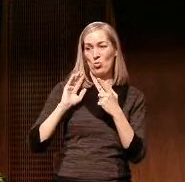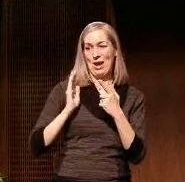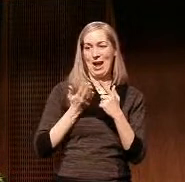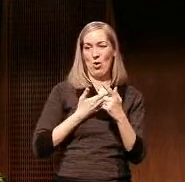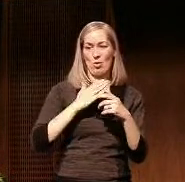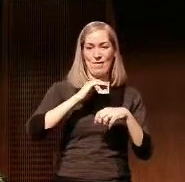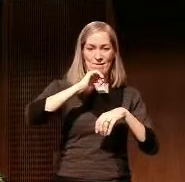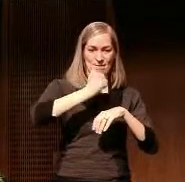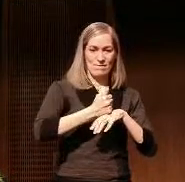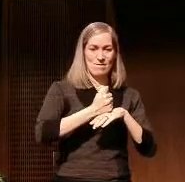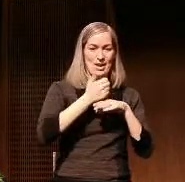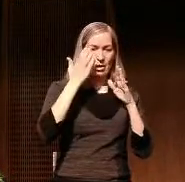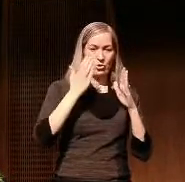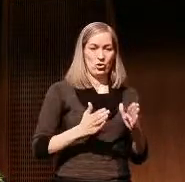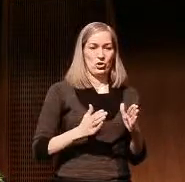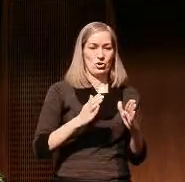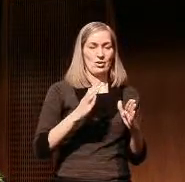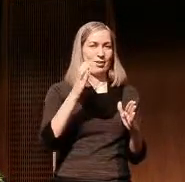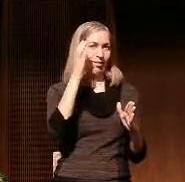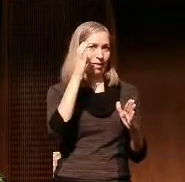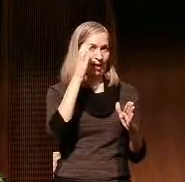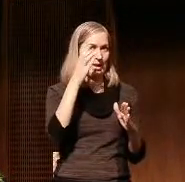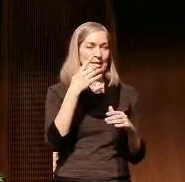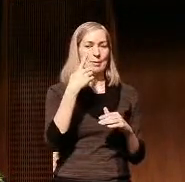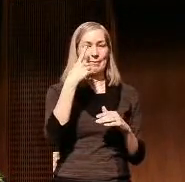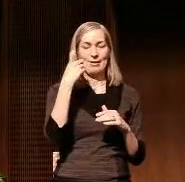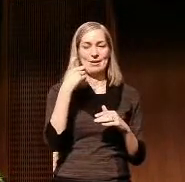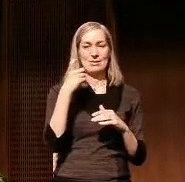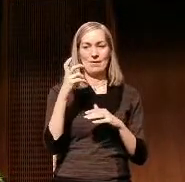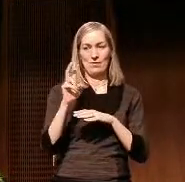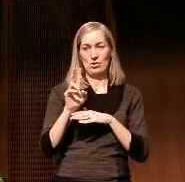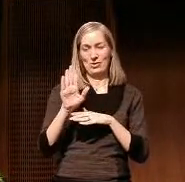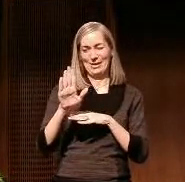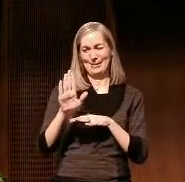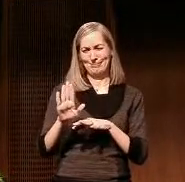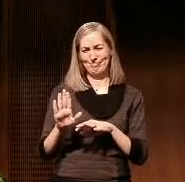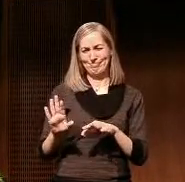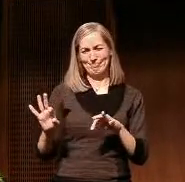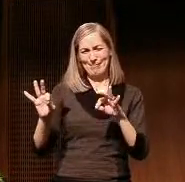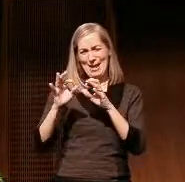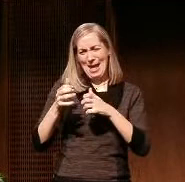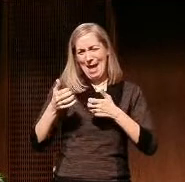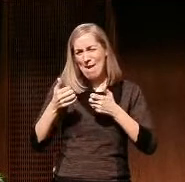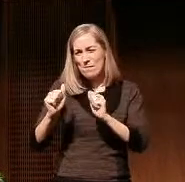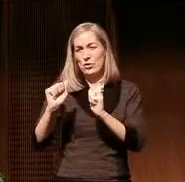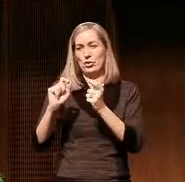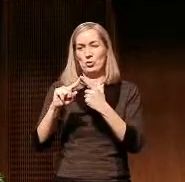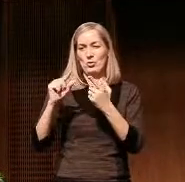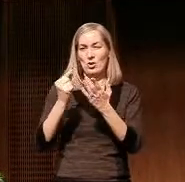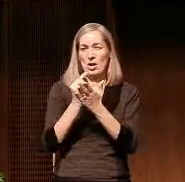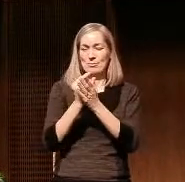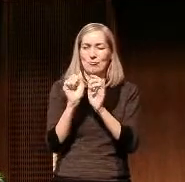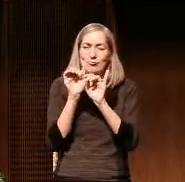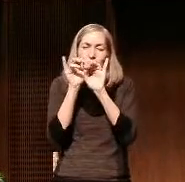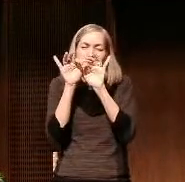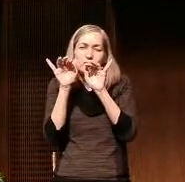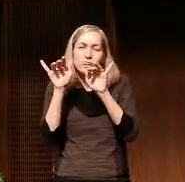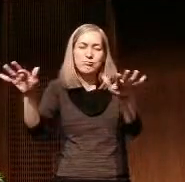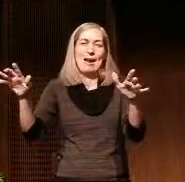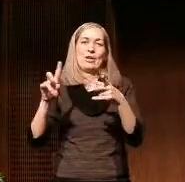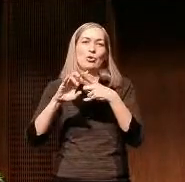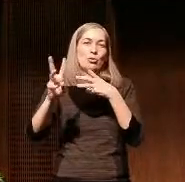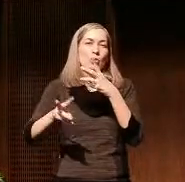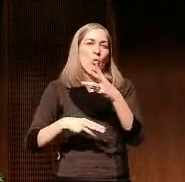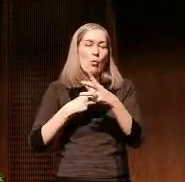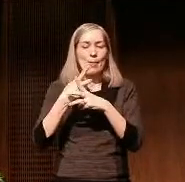Payden, because of his significant efforts spreading the gospel around the world, because